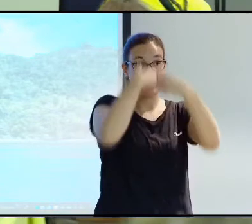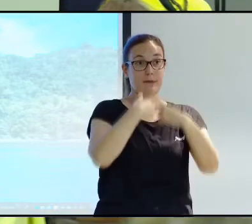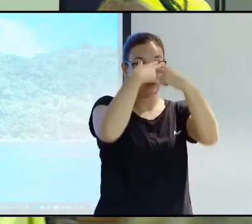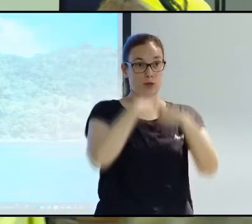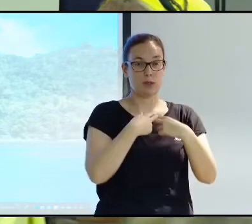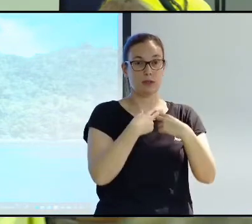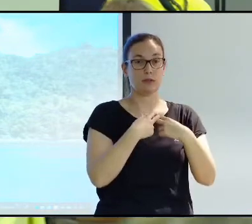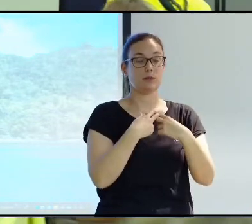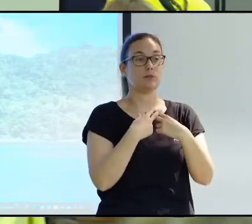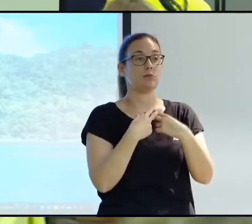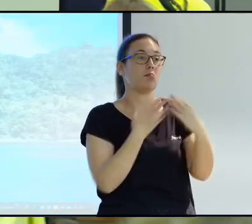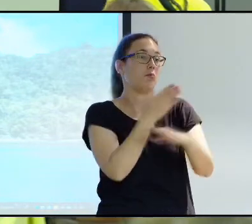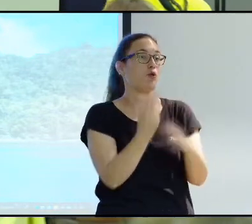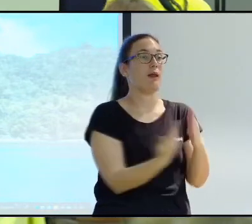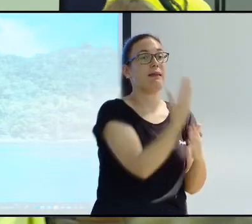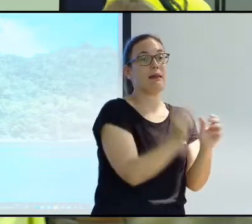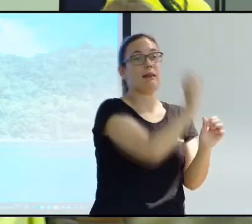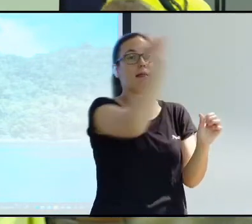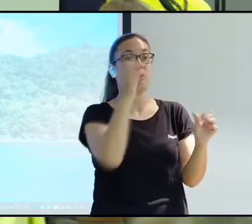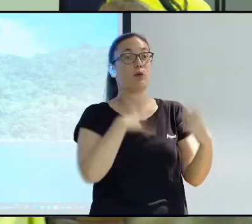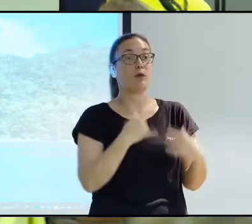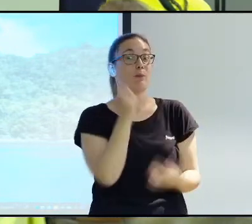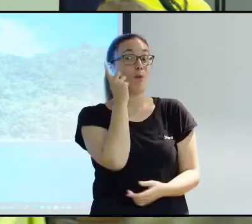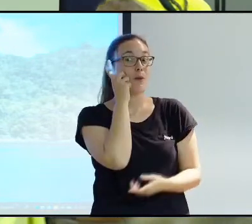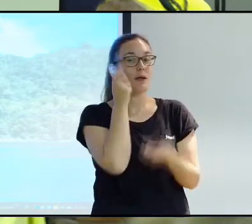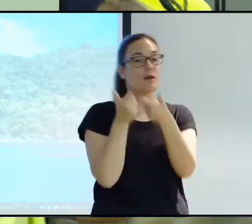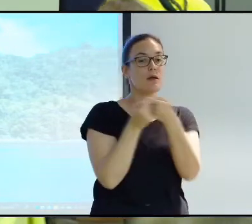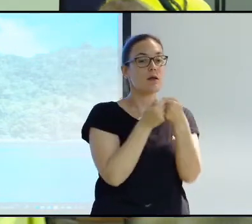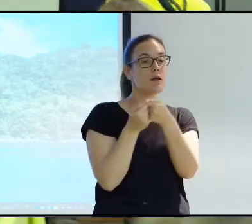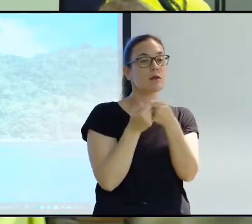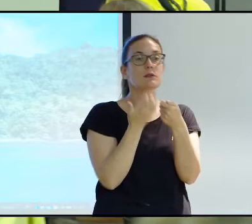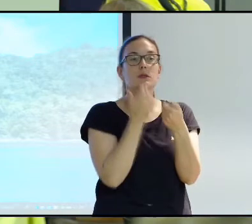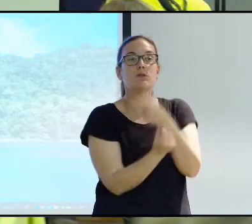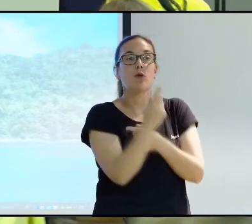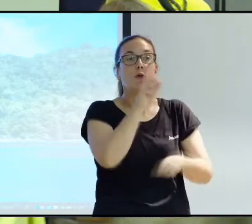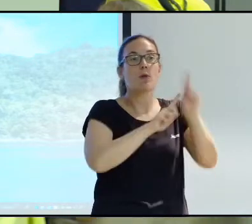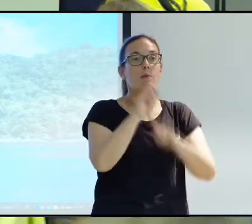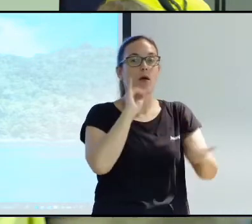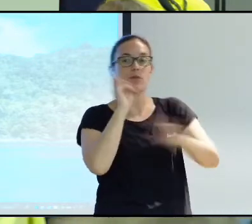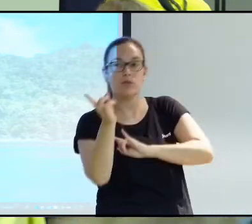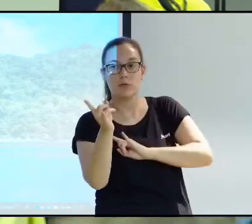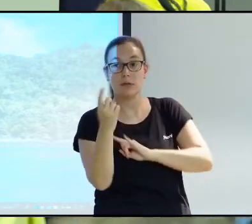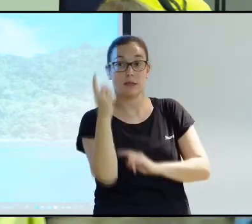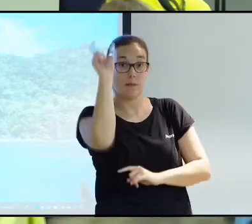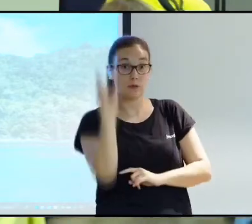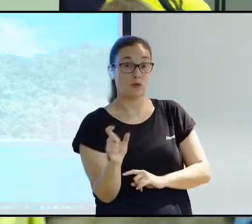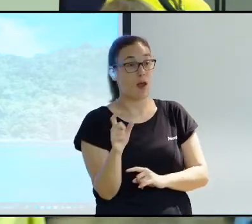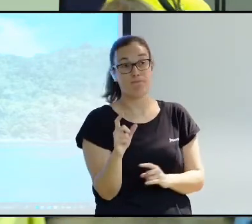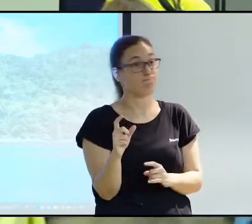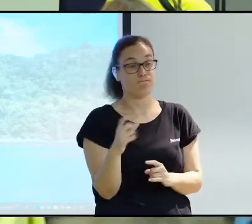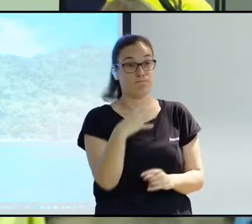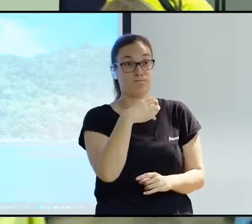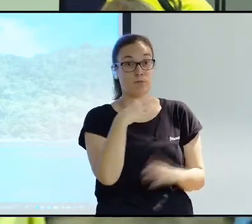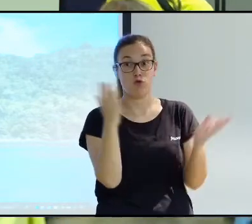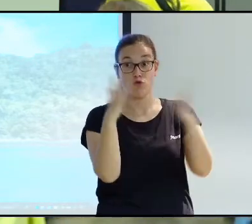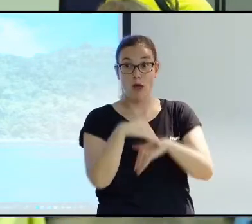my exams, or paperwork, for example, in case any problem might arise, by knowing that that person